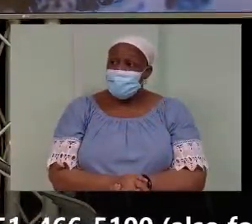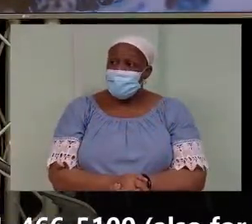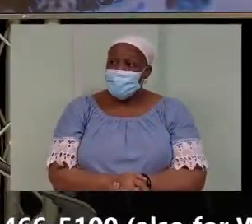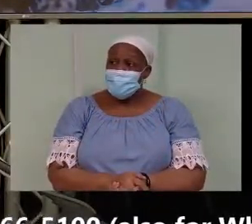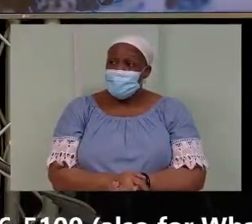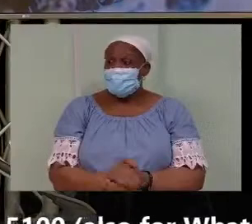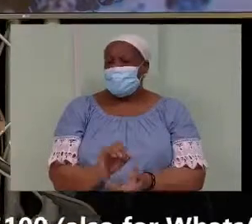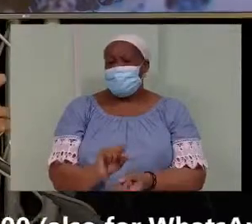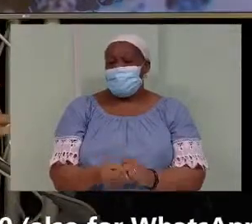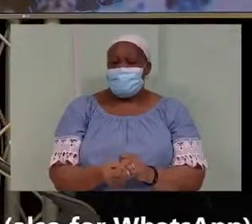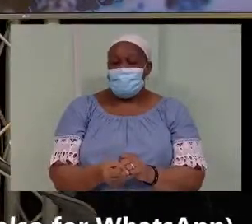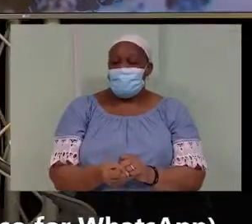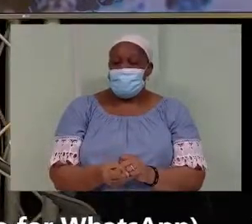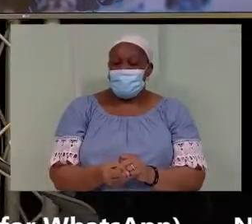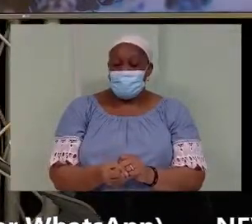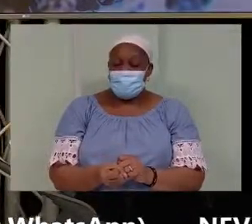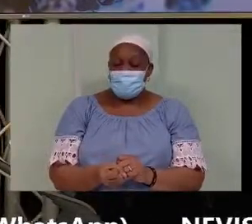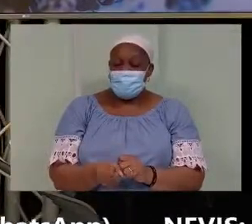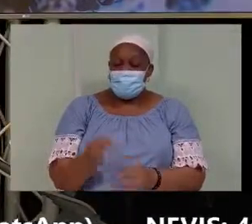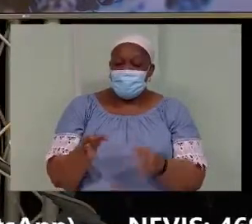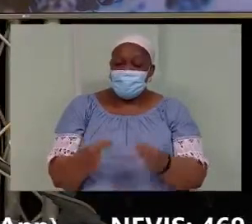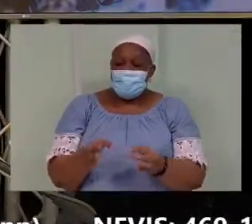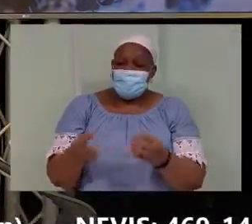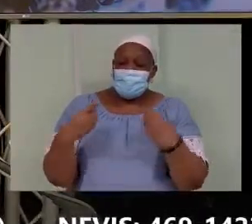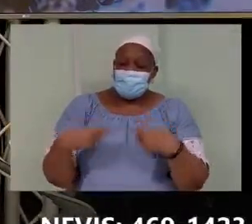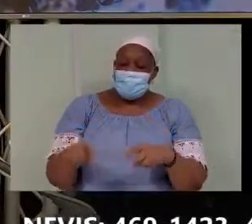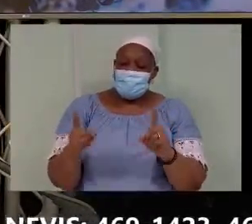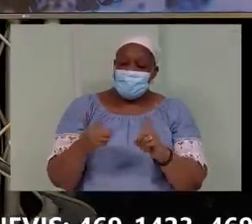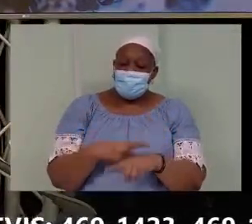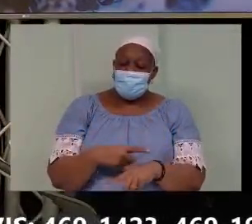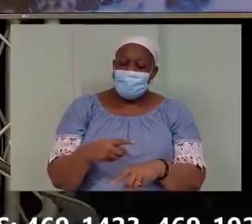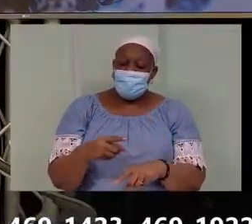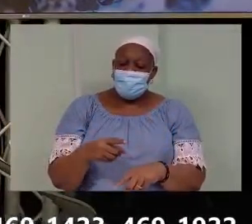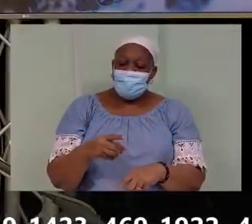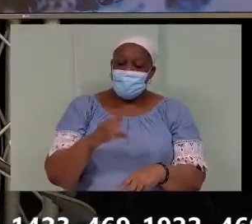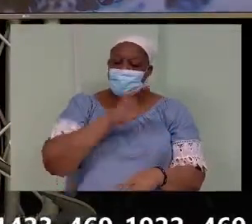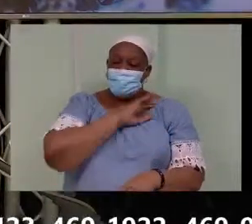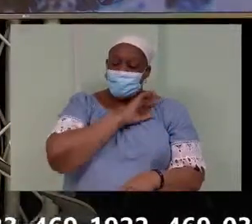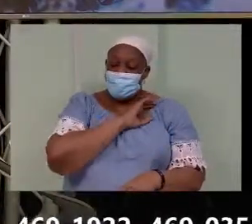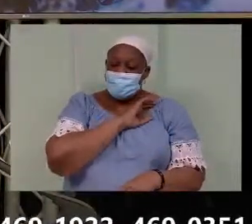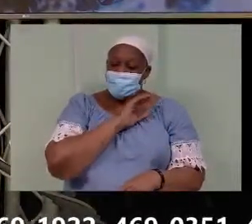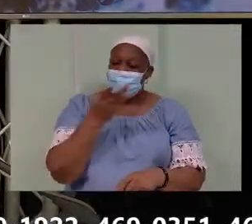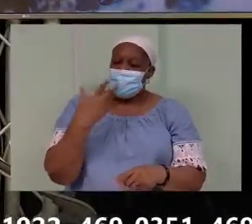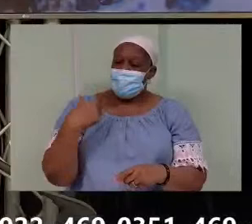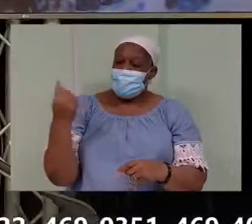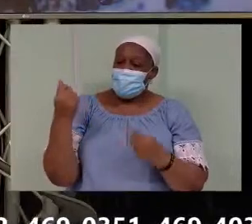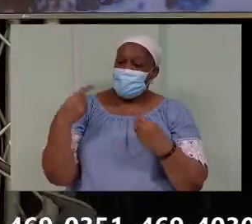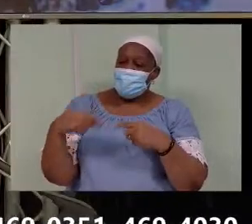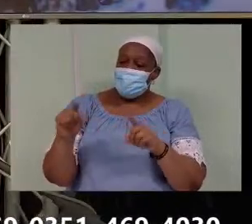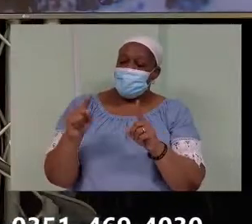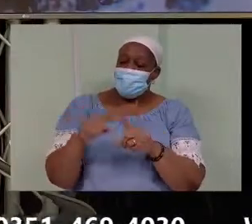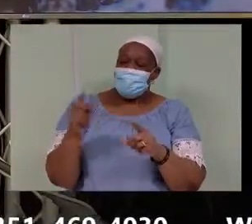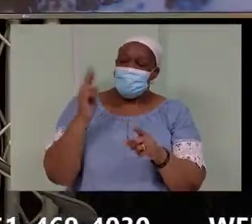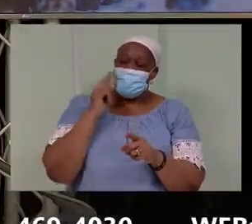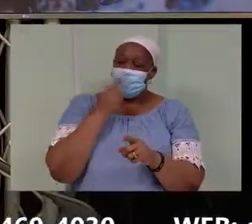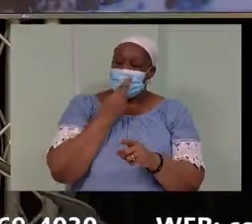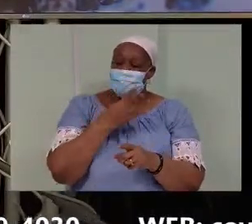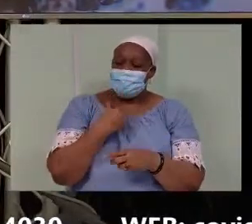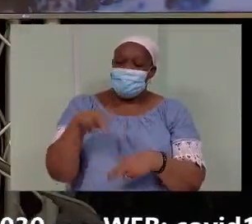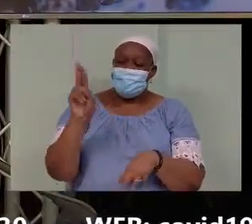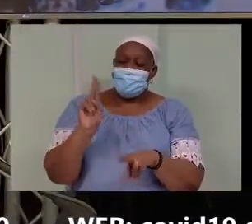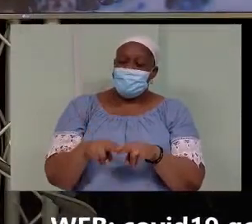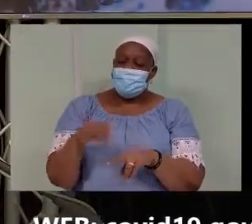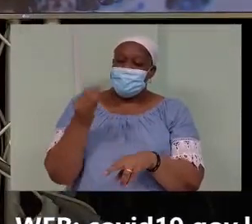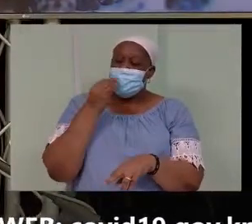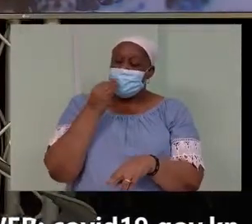restaurant eating, is a policeman going to come in and give me a ticket? The policemen, they have common sense, and they are not going to just go and issue a ticket